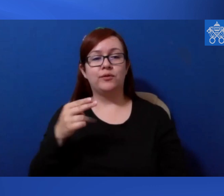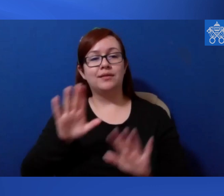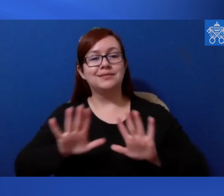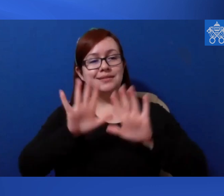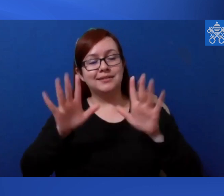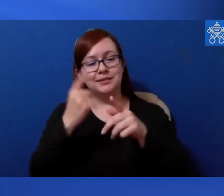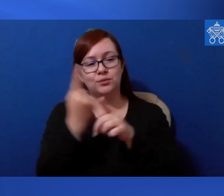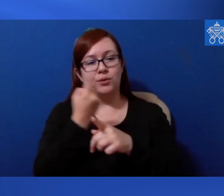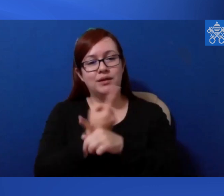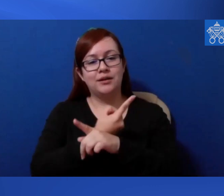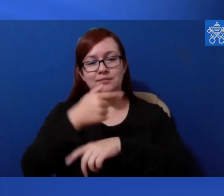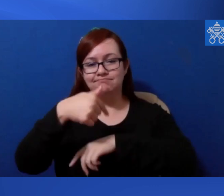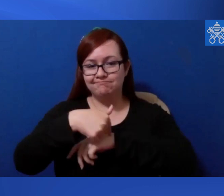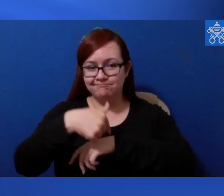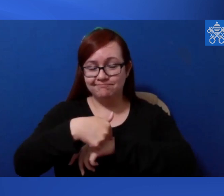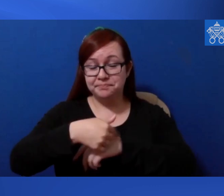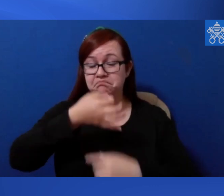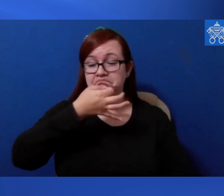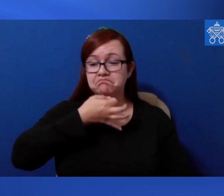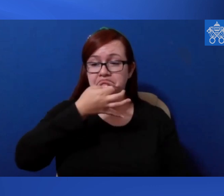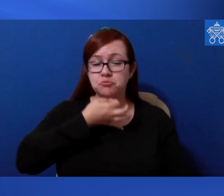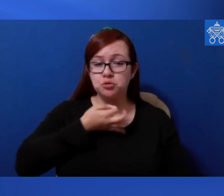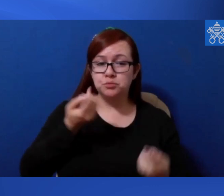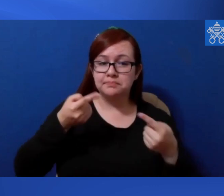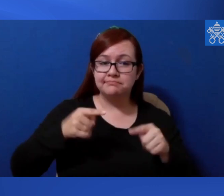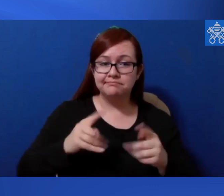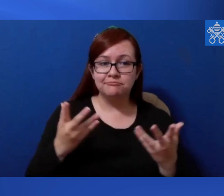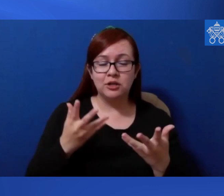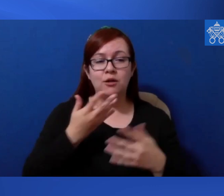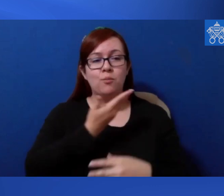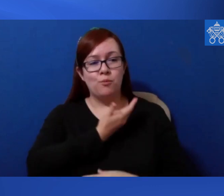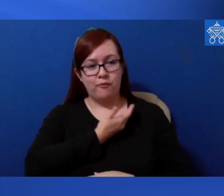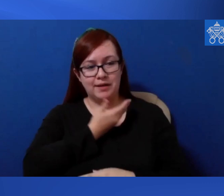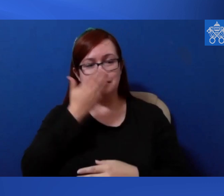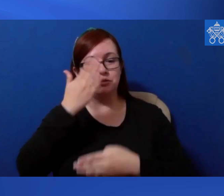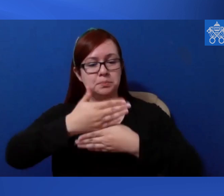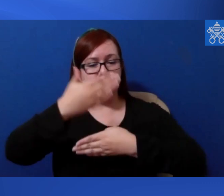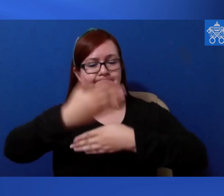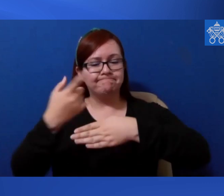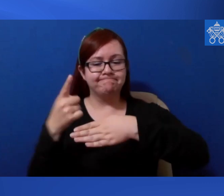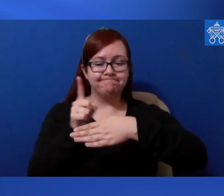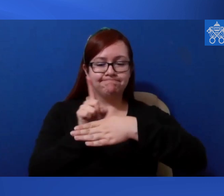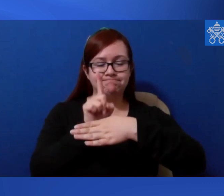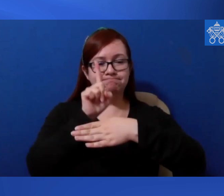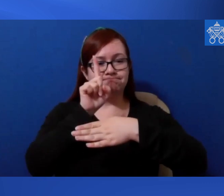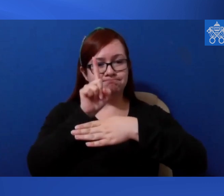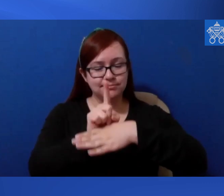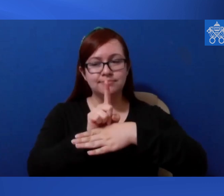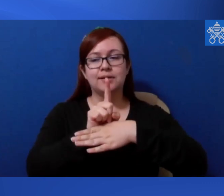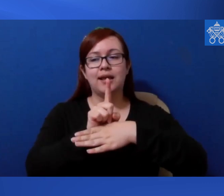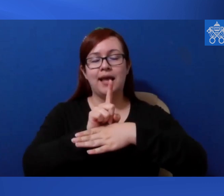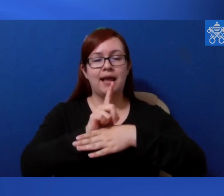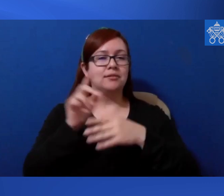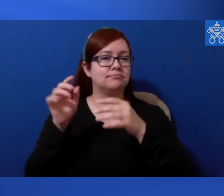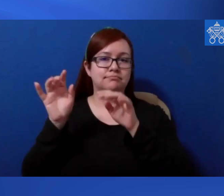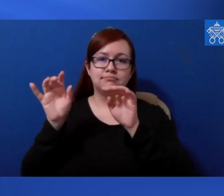Time. In just a few moments, Pope Francis will be coming through the window there of the Apostolic Palace, and he, as he